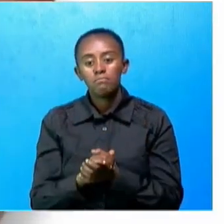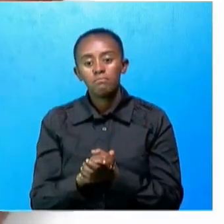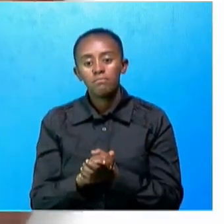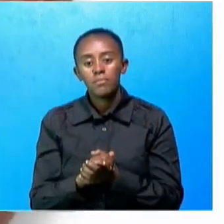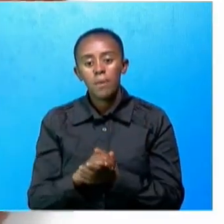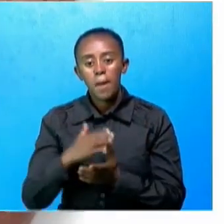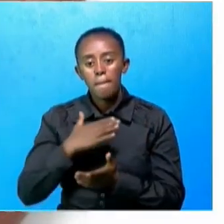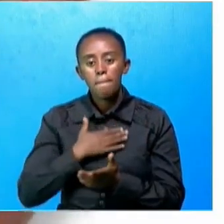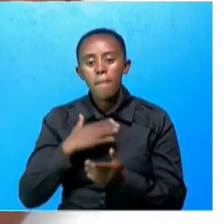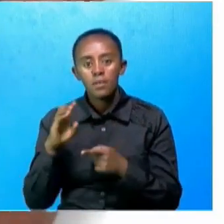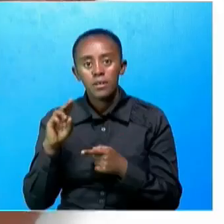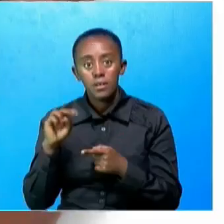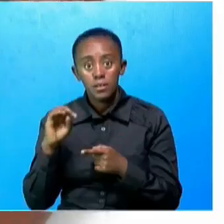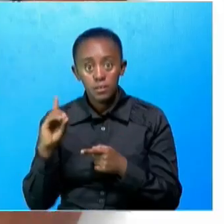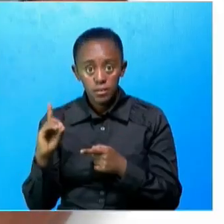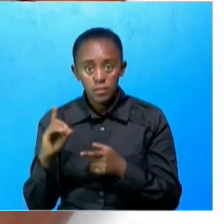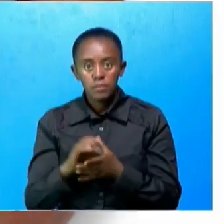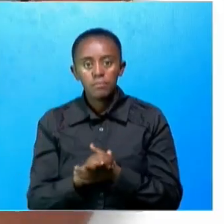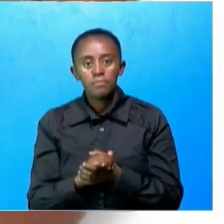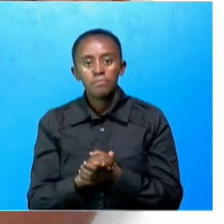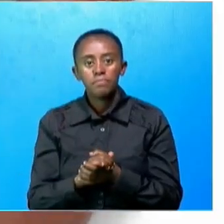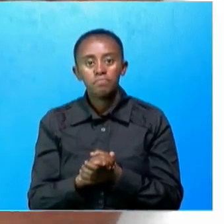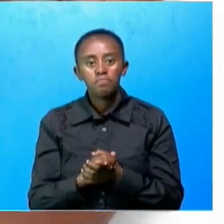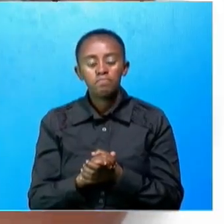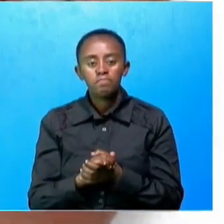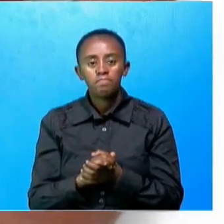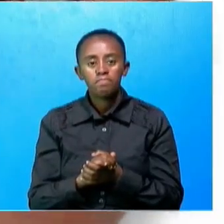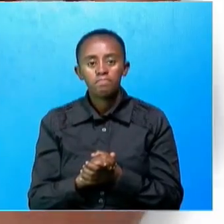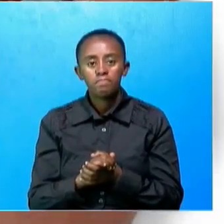my friend is